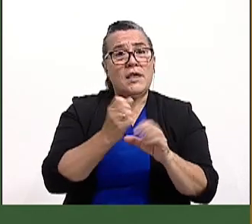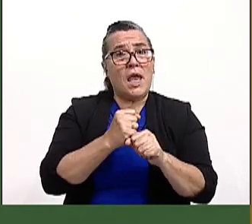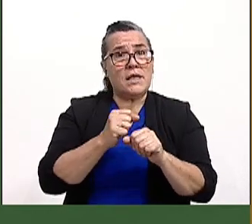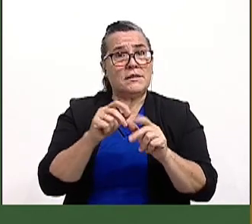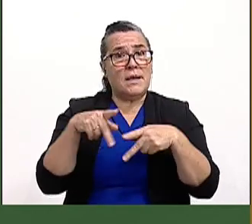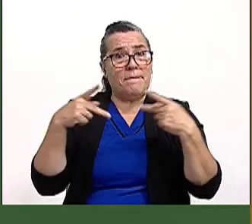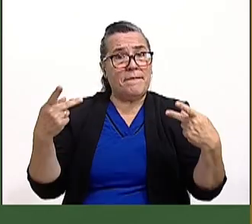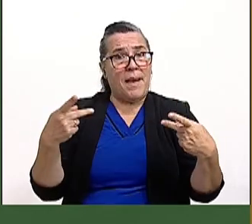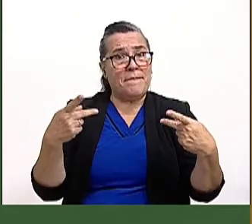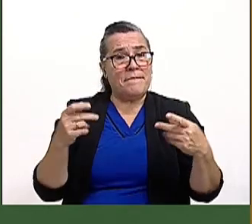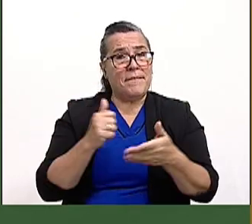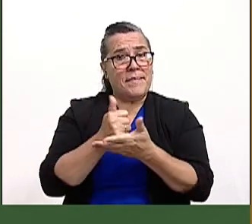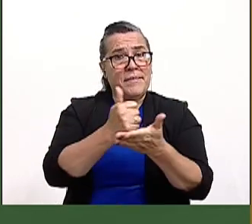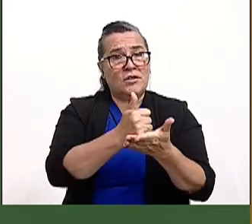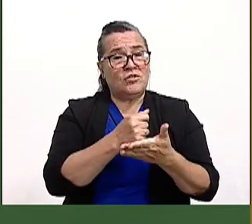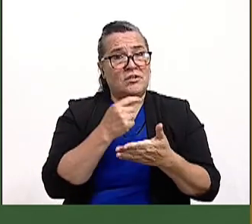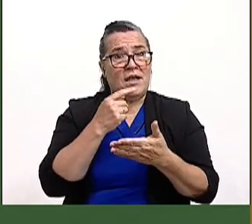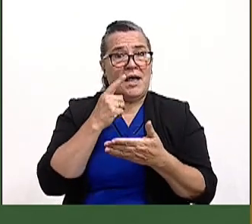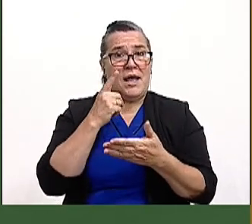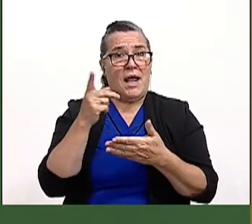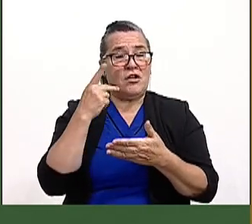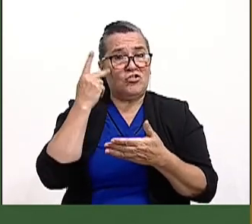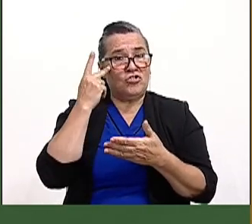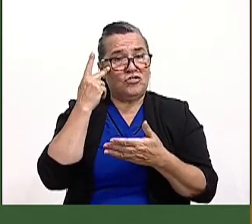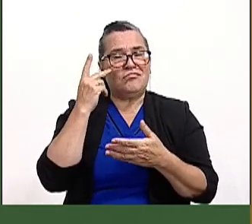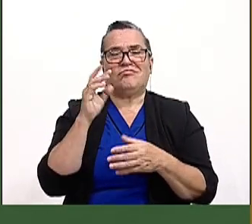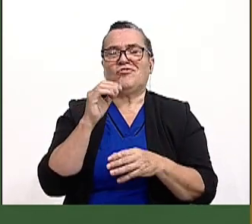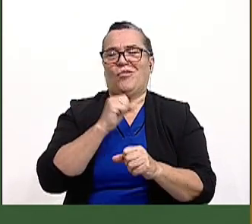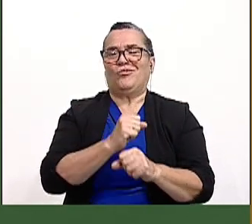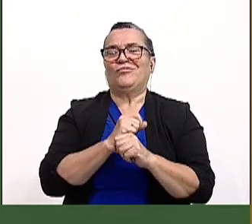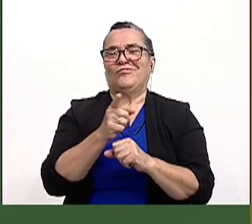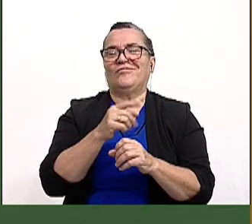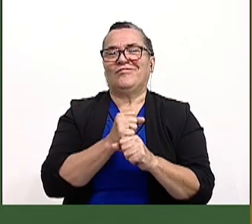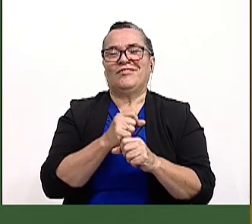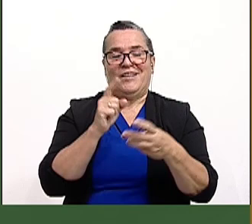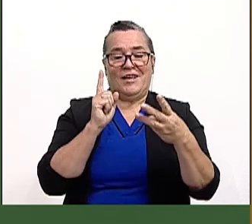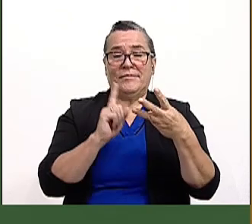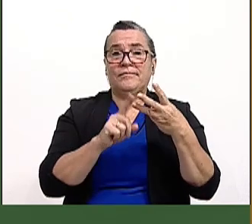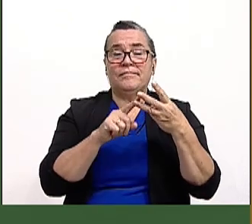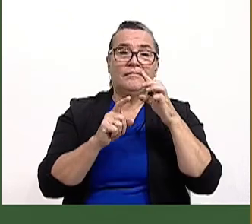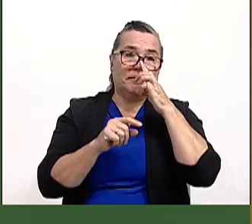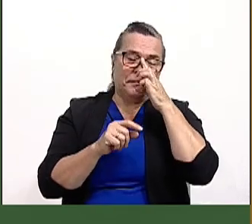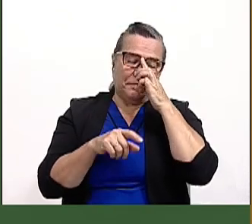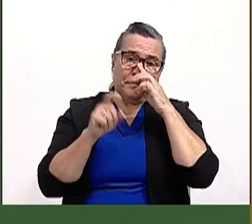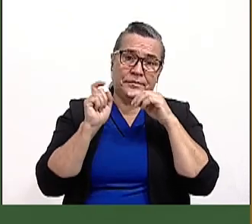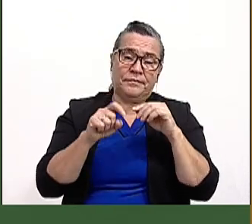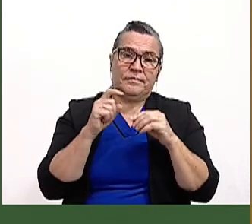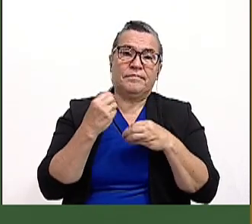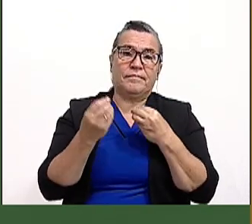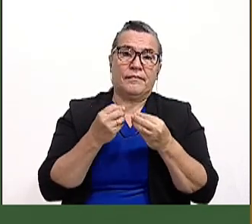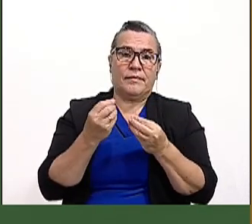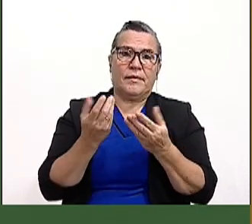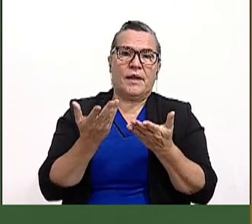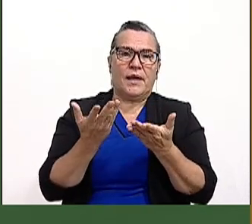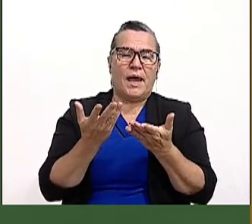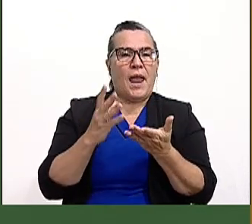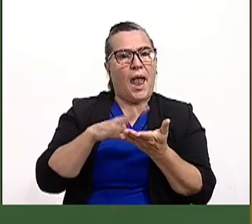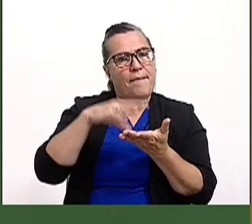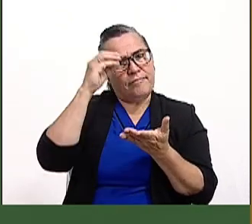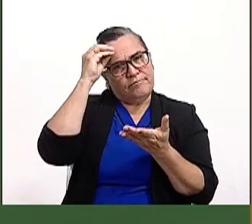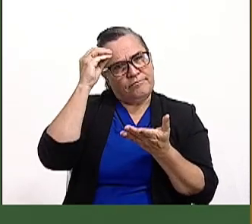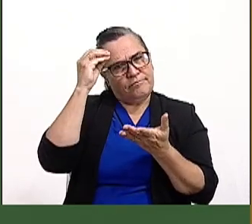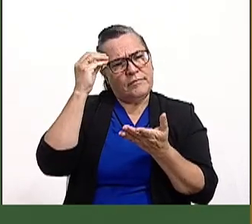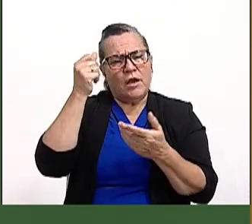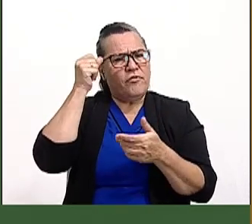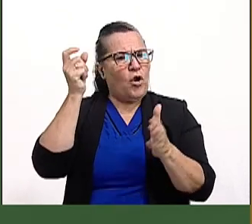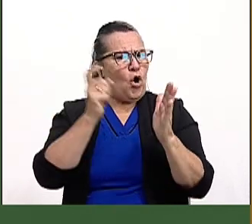And help your parents. I'm sure you did. And of course, we also need to assess our learning. So, did I